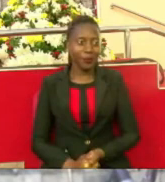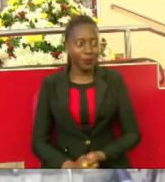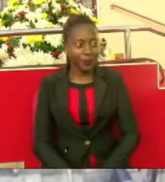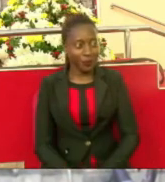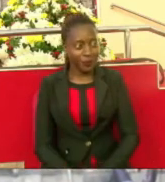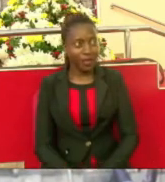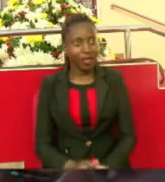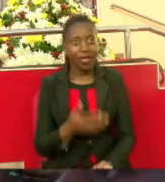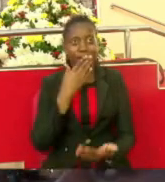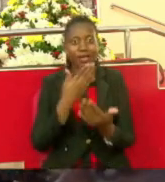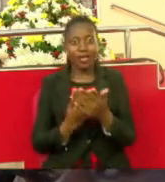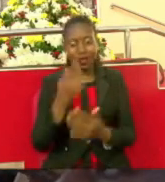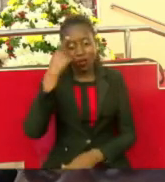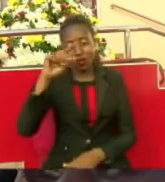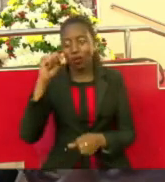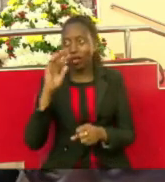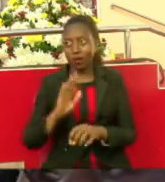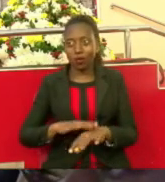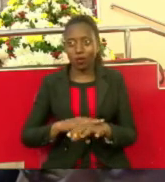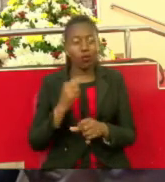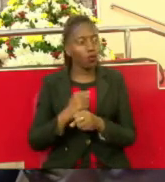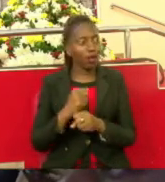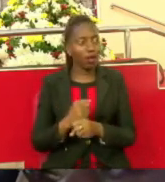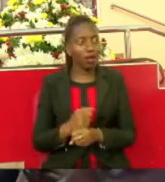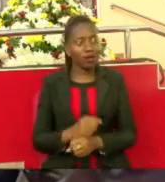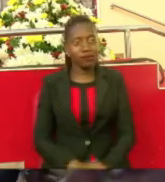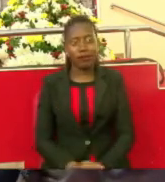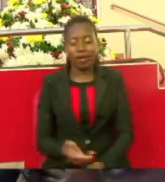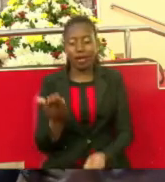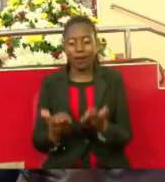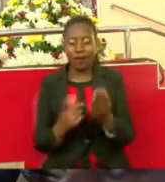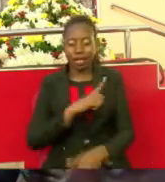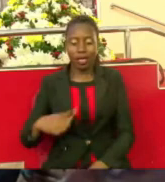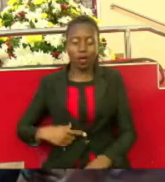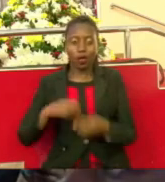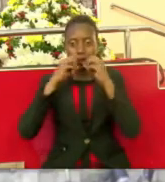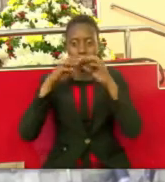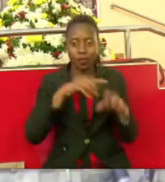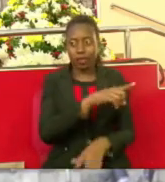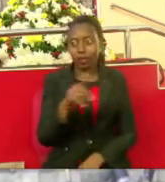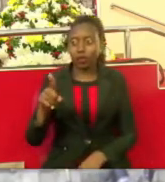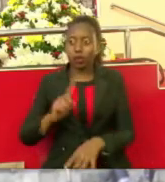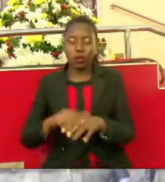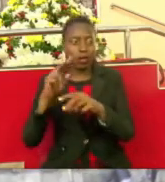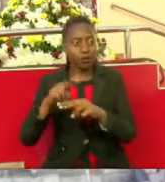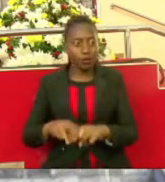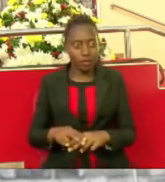And thank you for the good work that you are doing. May the Lord bless you as you sit. You have